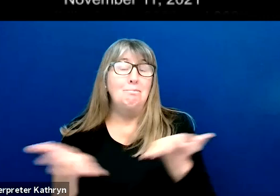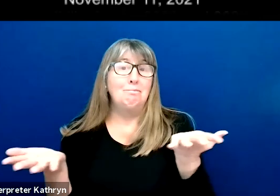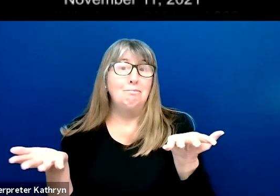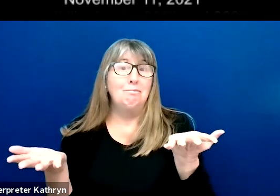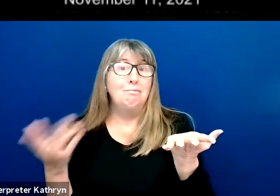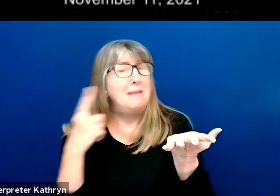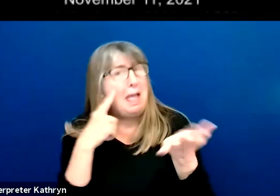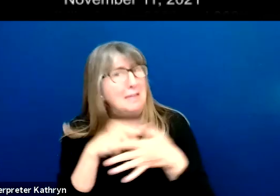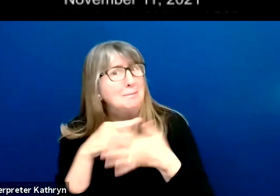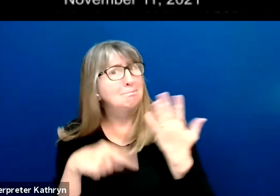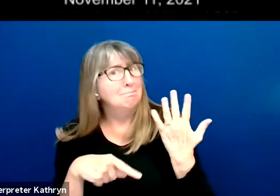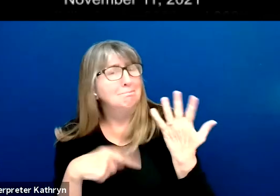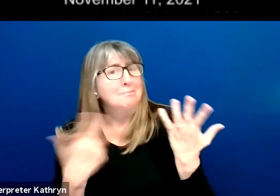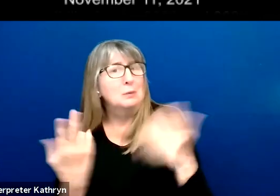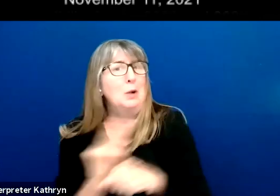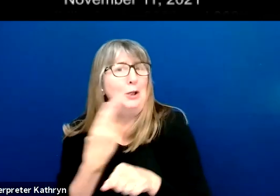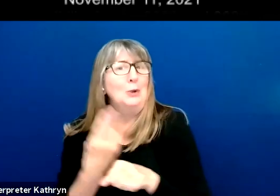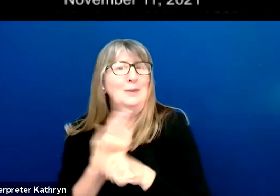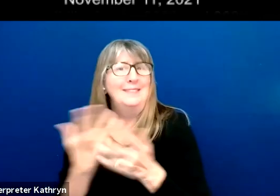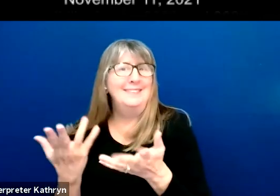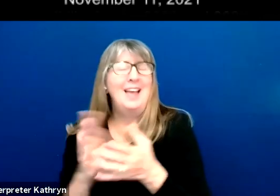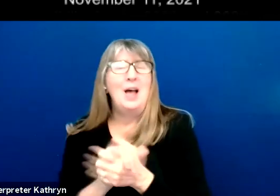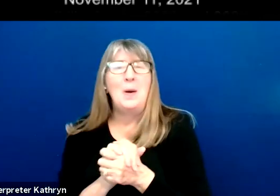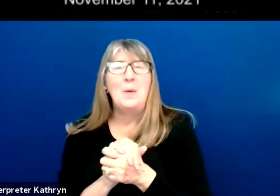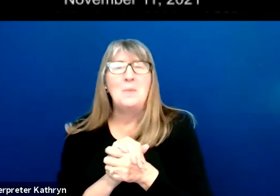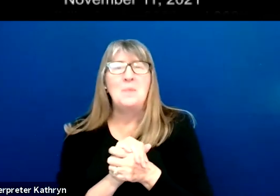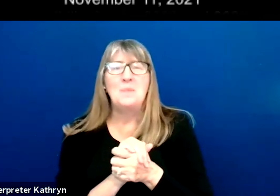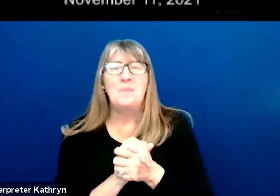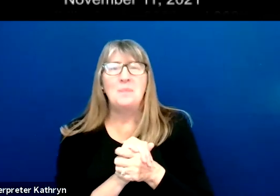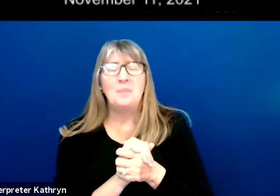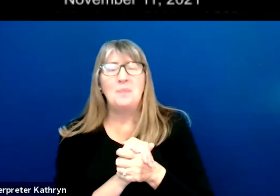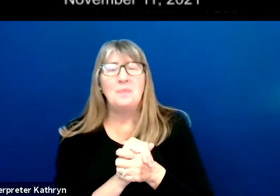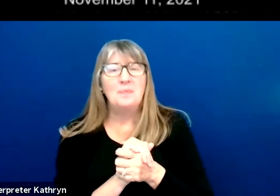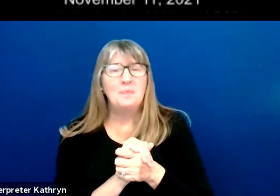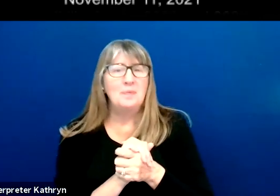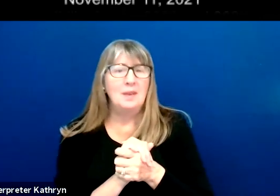think those are the tools that I use. I'm a big